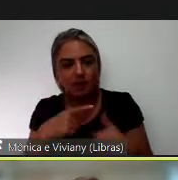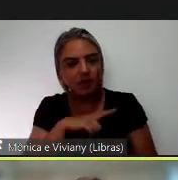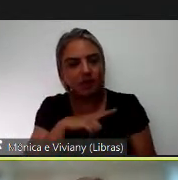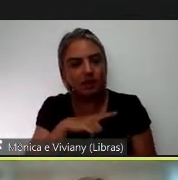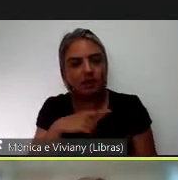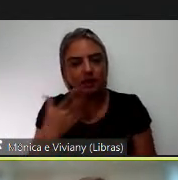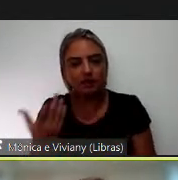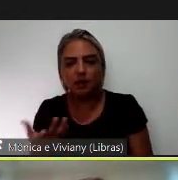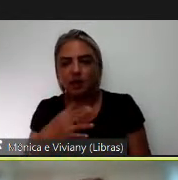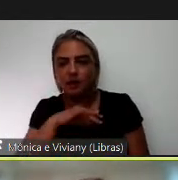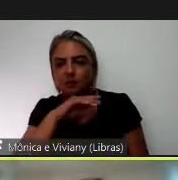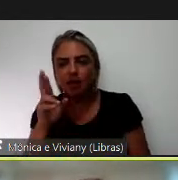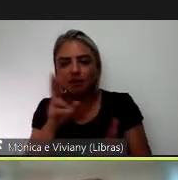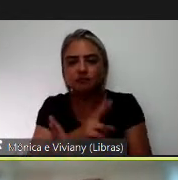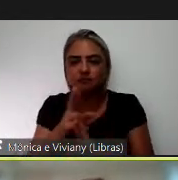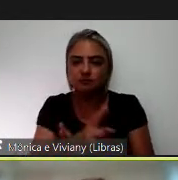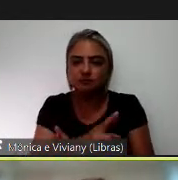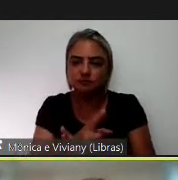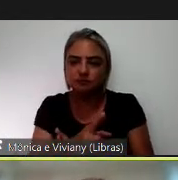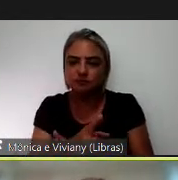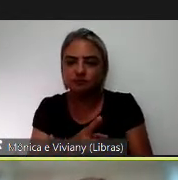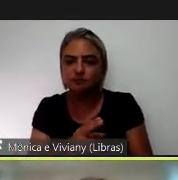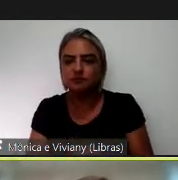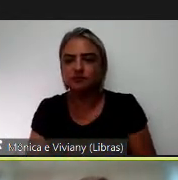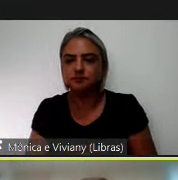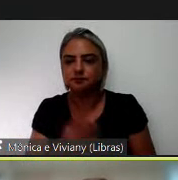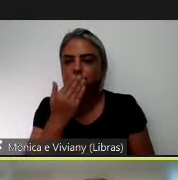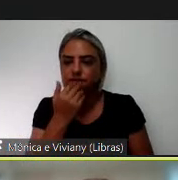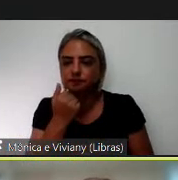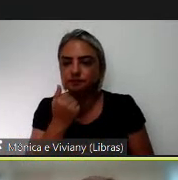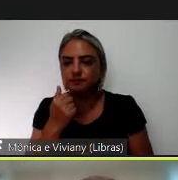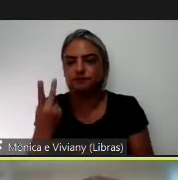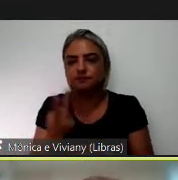these teams, and shows